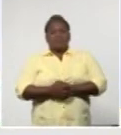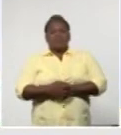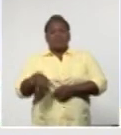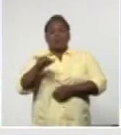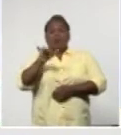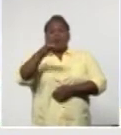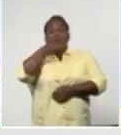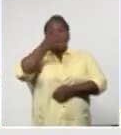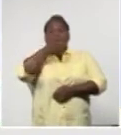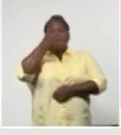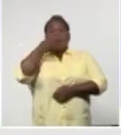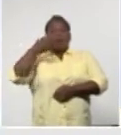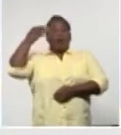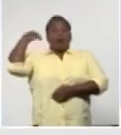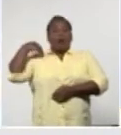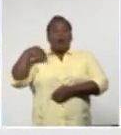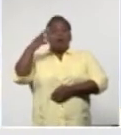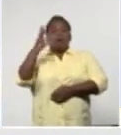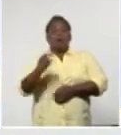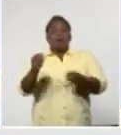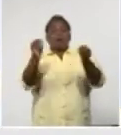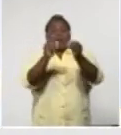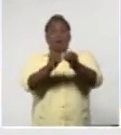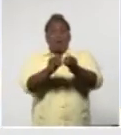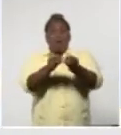processed yesterday.